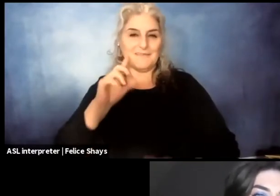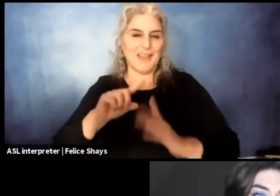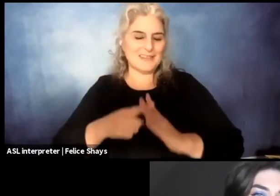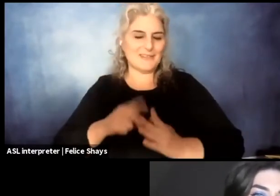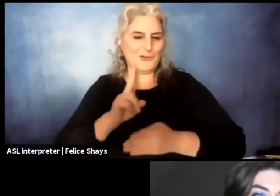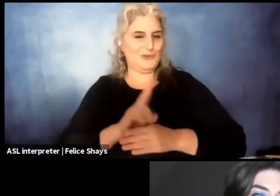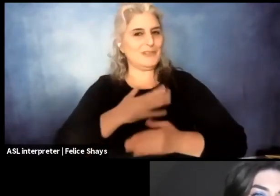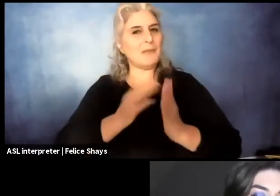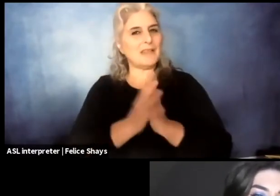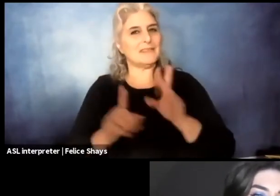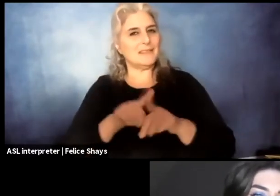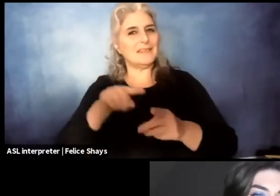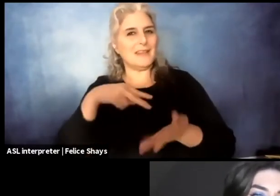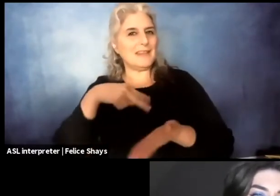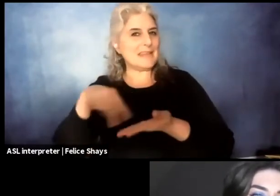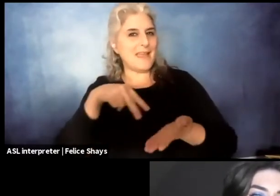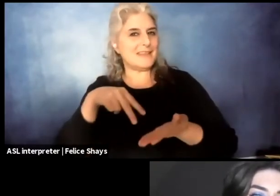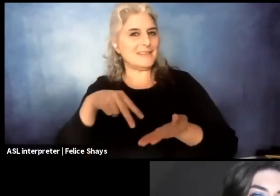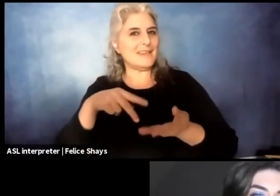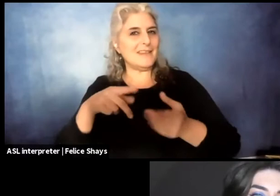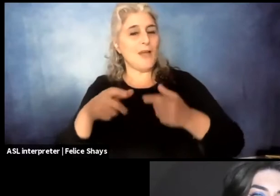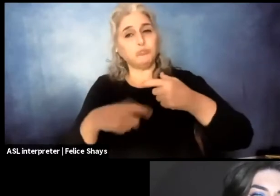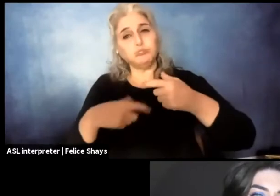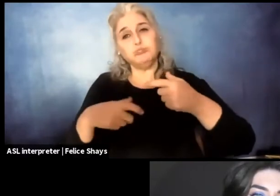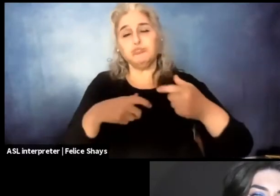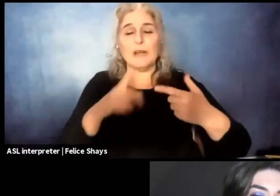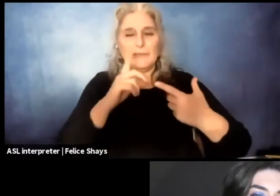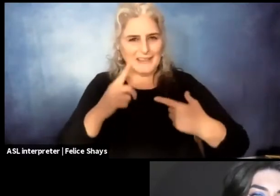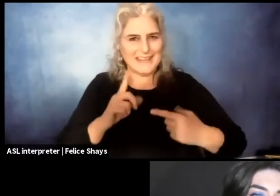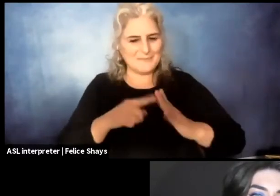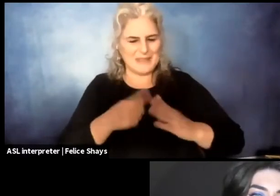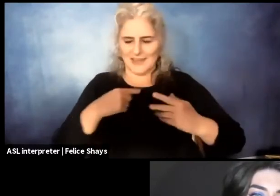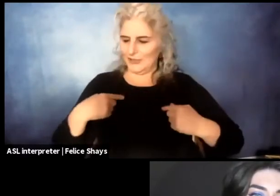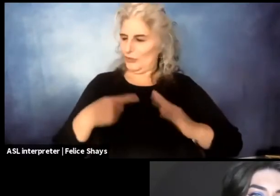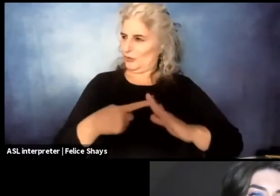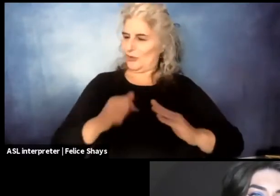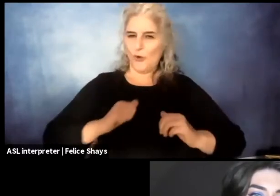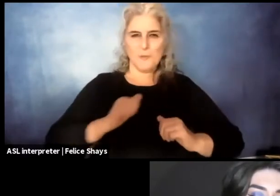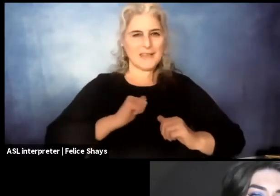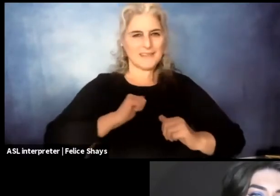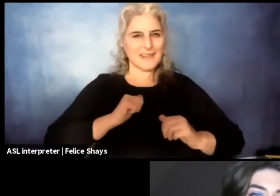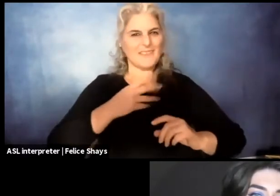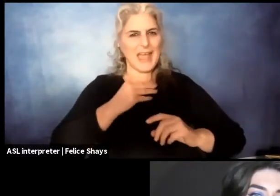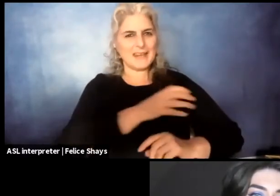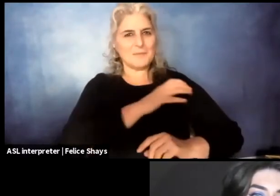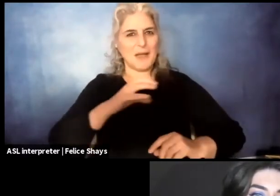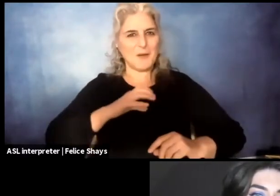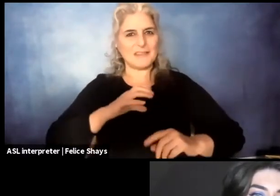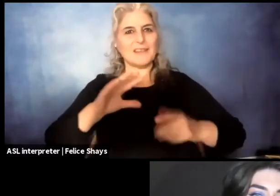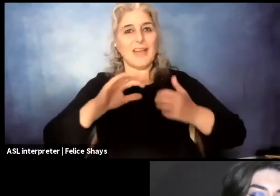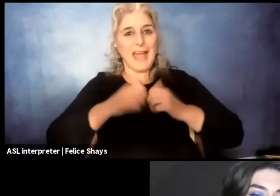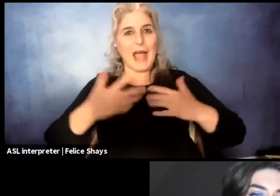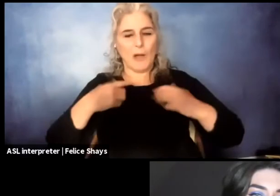and also being able to show myself and empower myself in the way that I wanted. And even though I